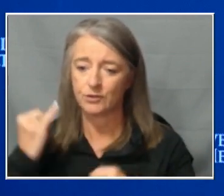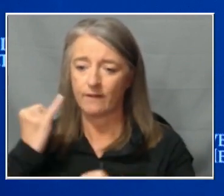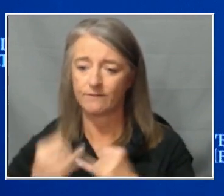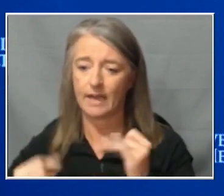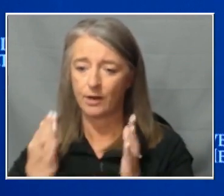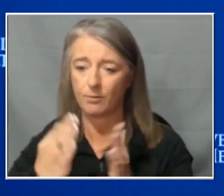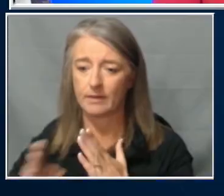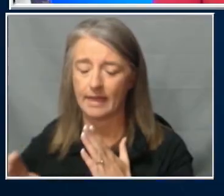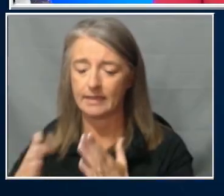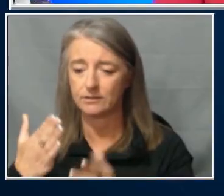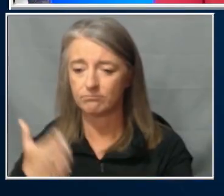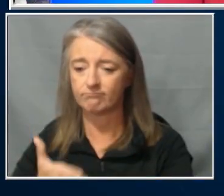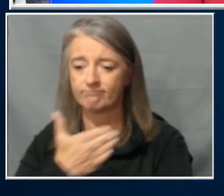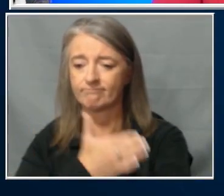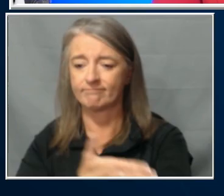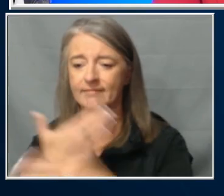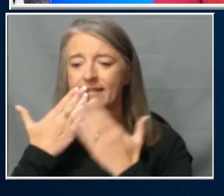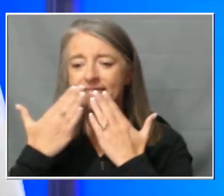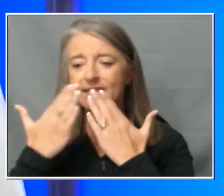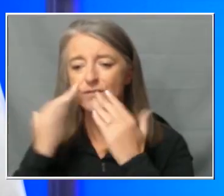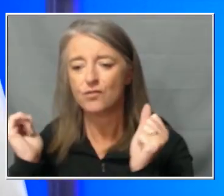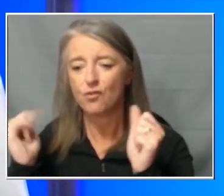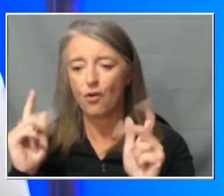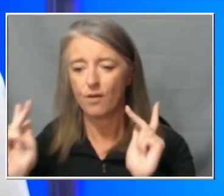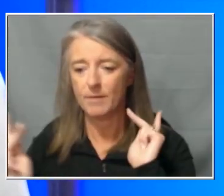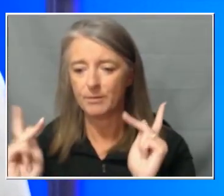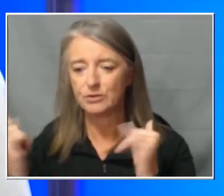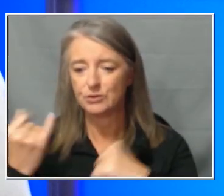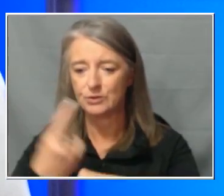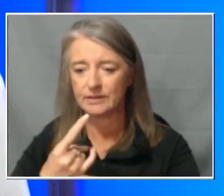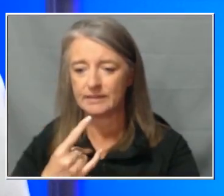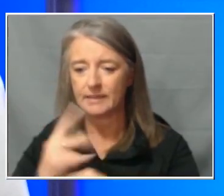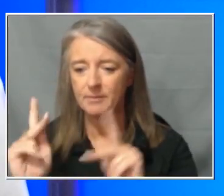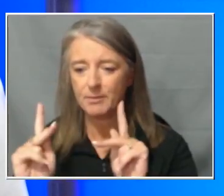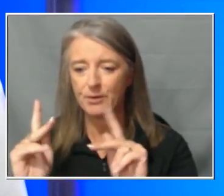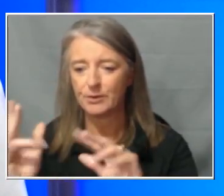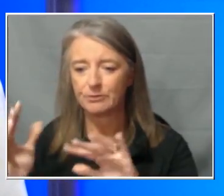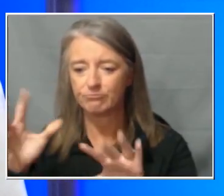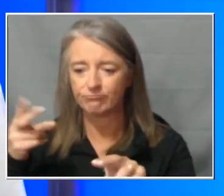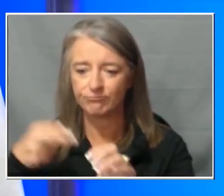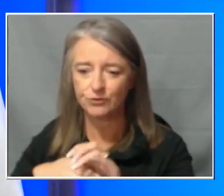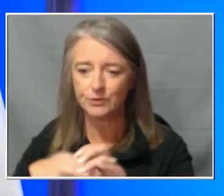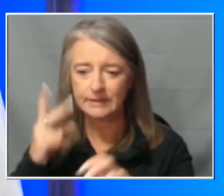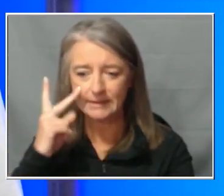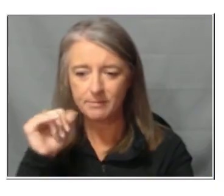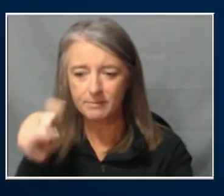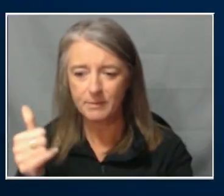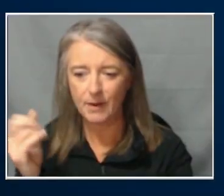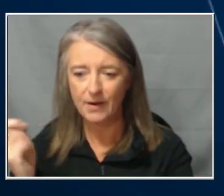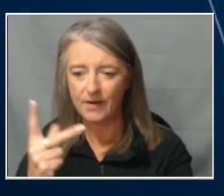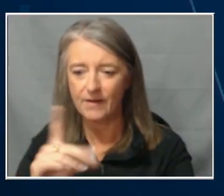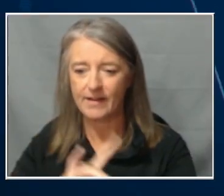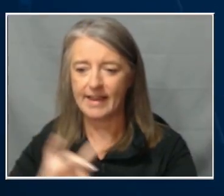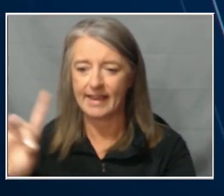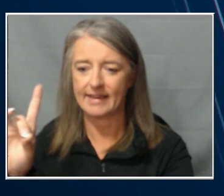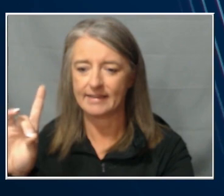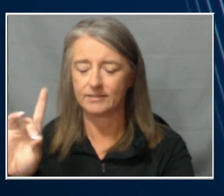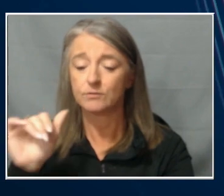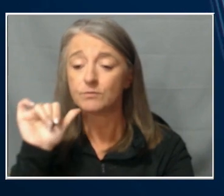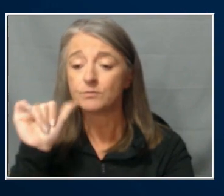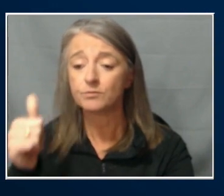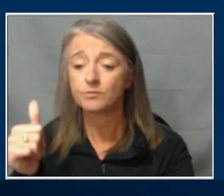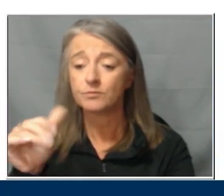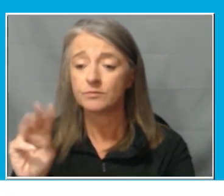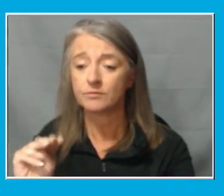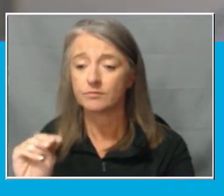to get you better. Thanks to all of our guests today, and of course to our viewers for being with us. See you back here tomorrow at 8. Coming up tomorrow on the